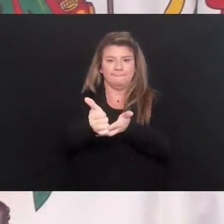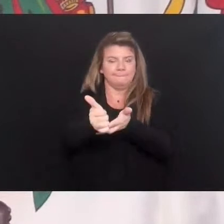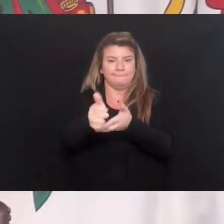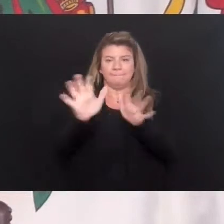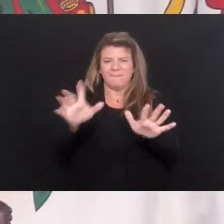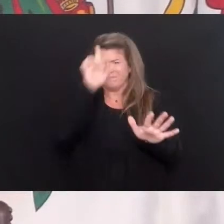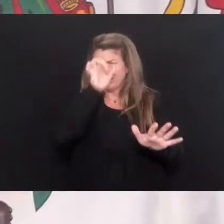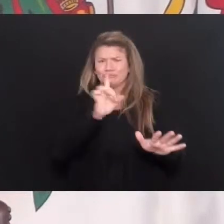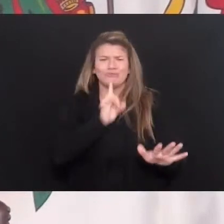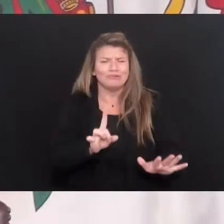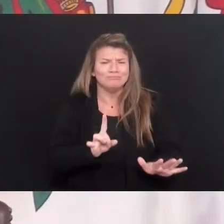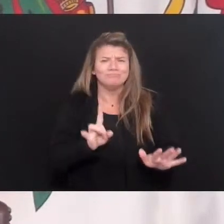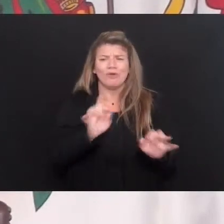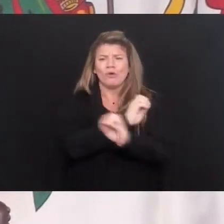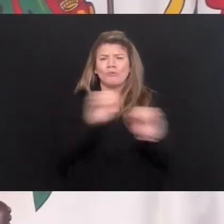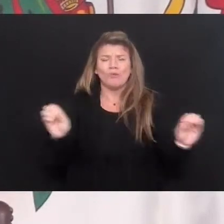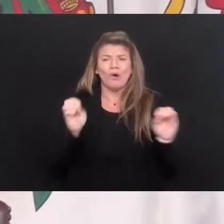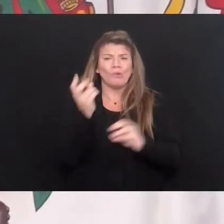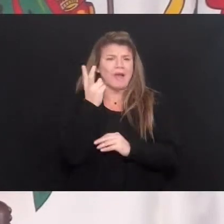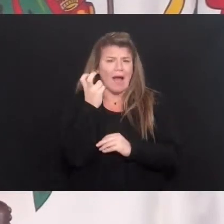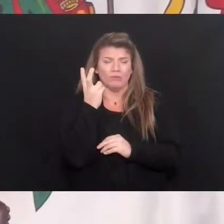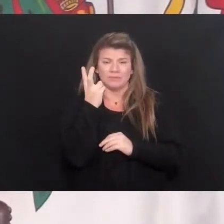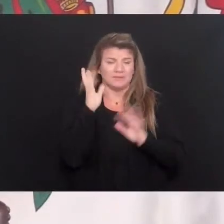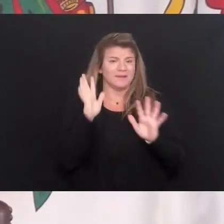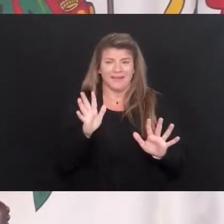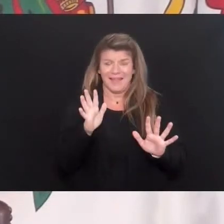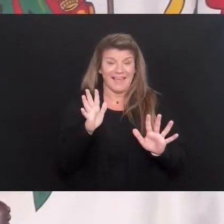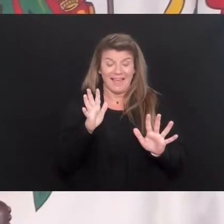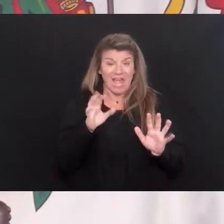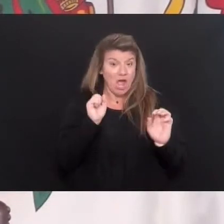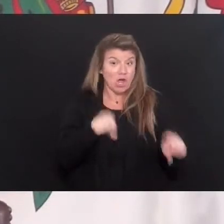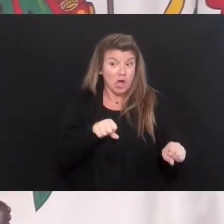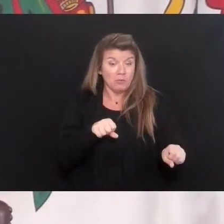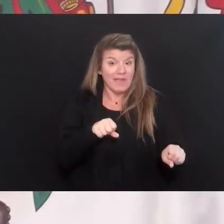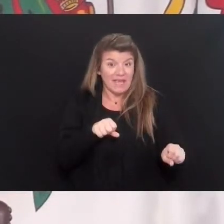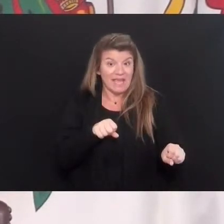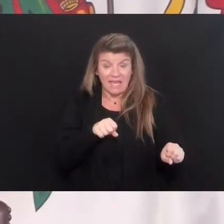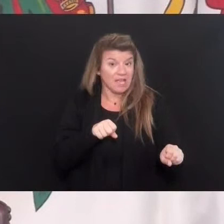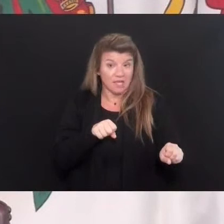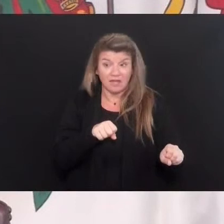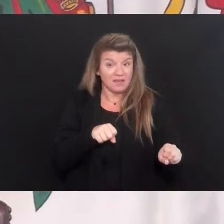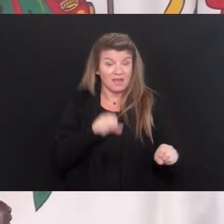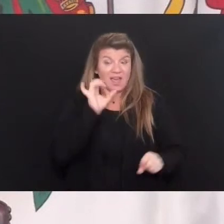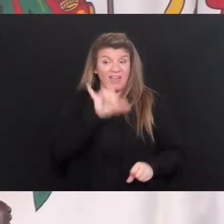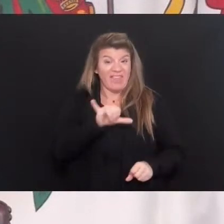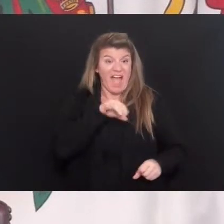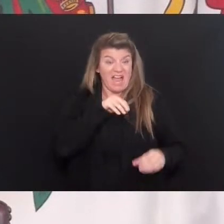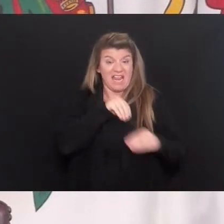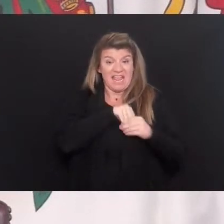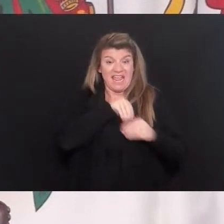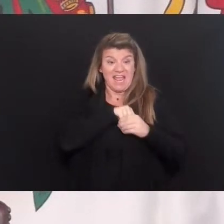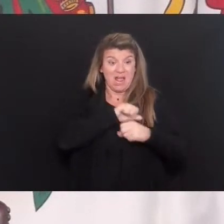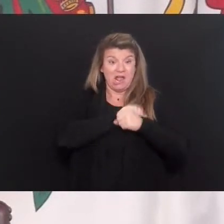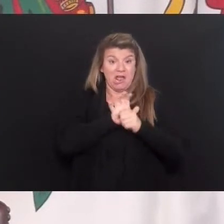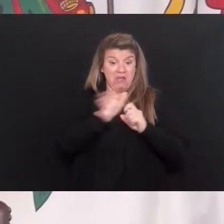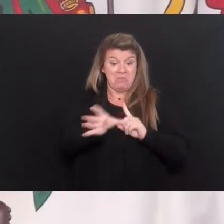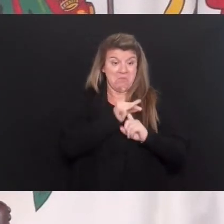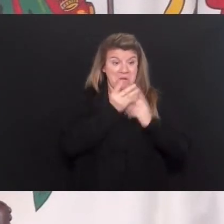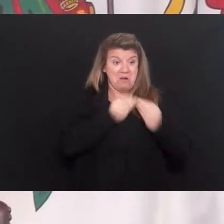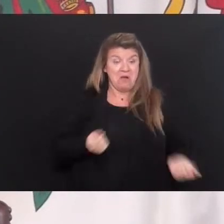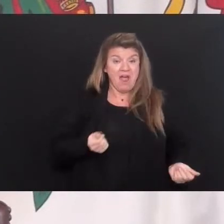know, it's very argumentative that it could be that they will be as good as the vaccinations